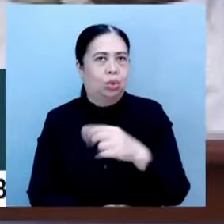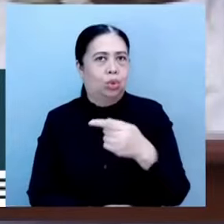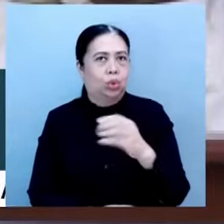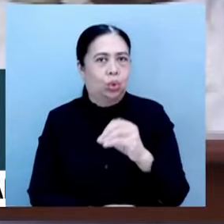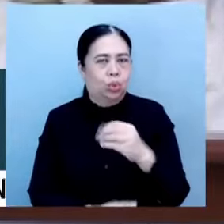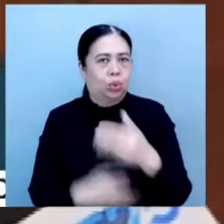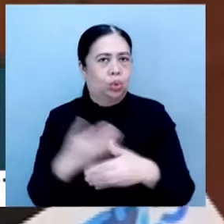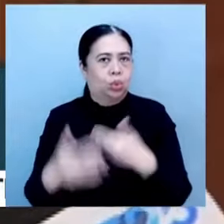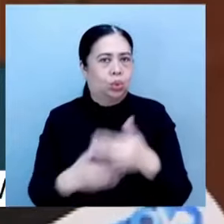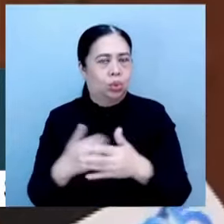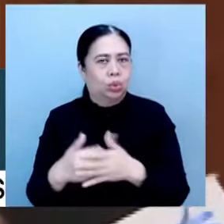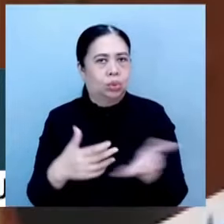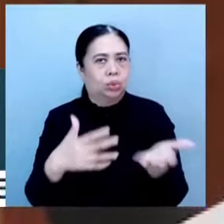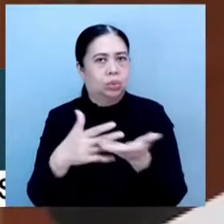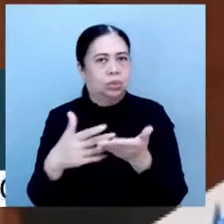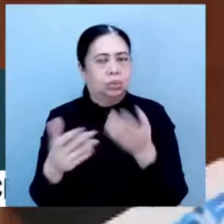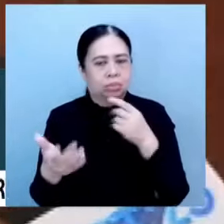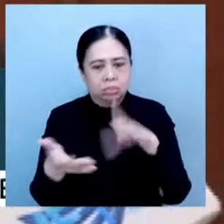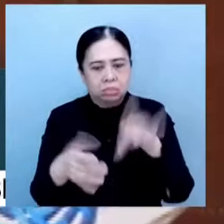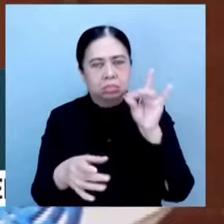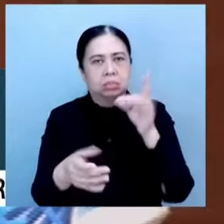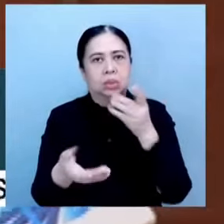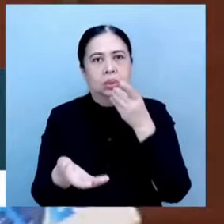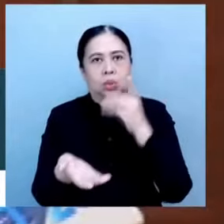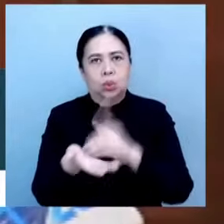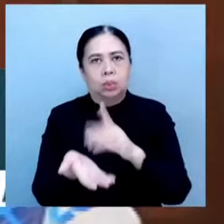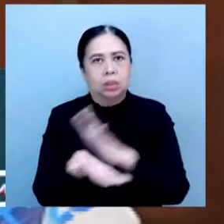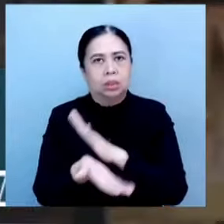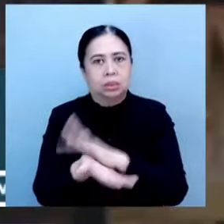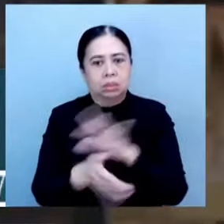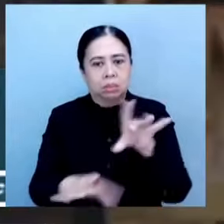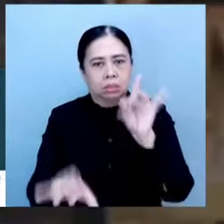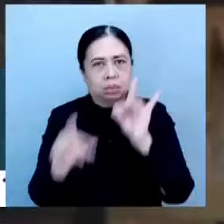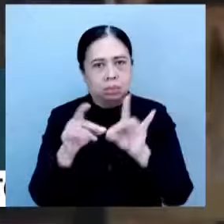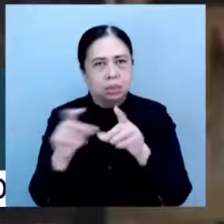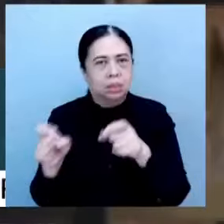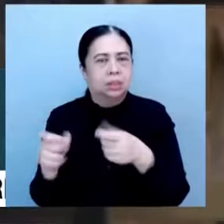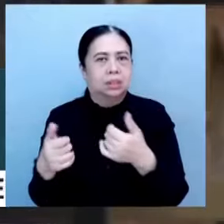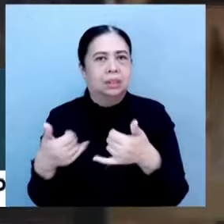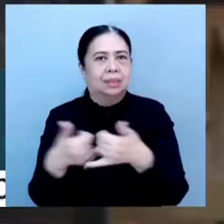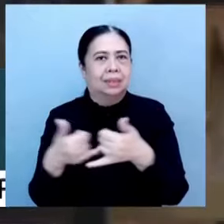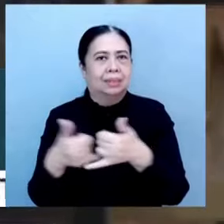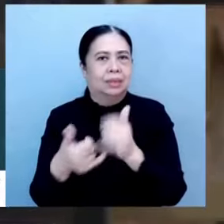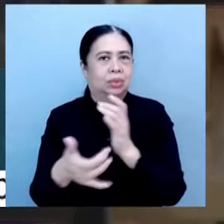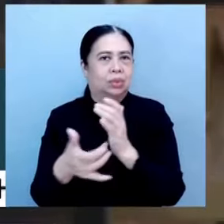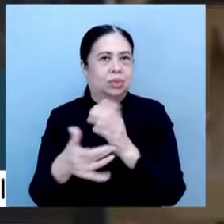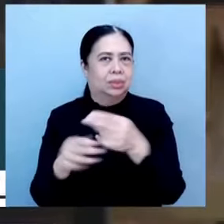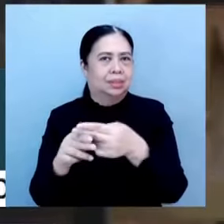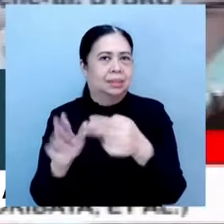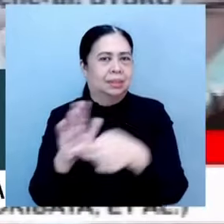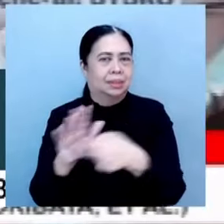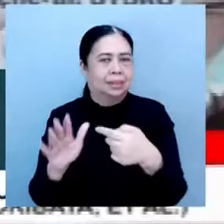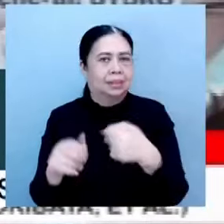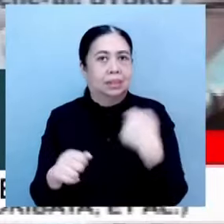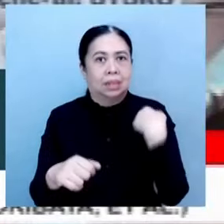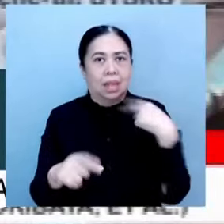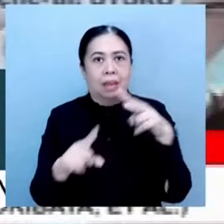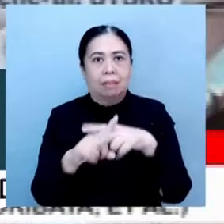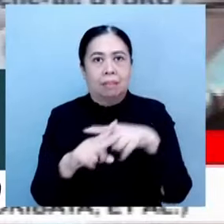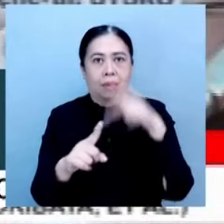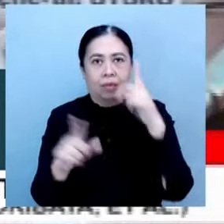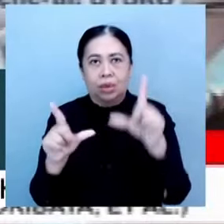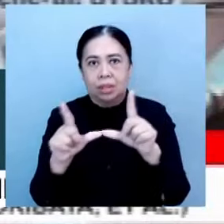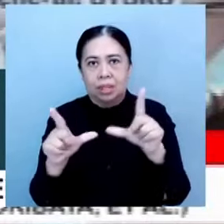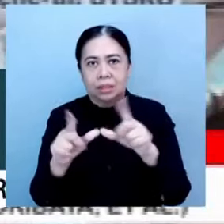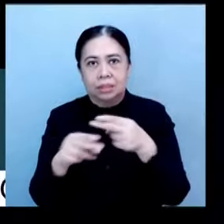says they found several documents linking Guo to Hongsheng Gaming Technology, including an application for a license bearing